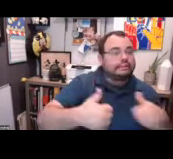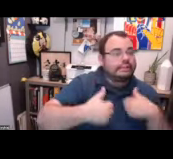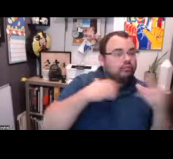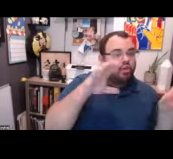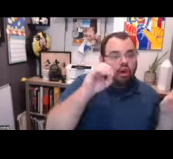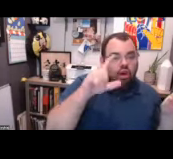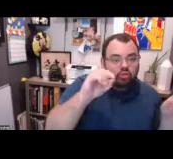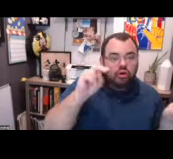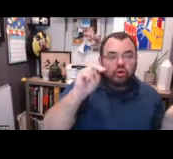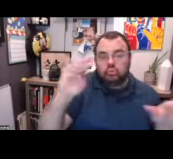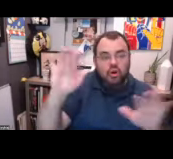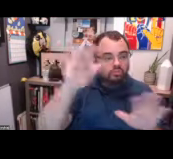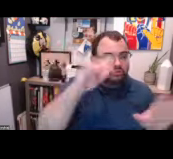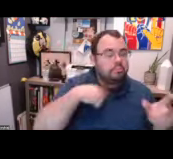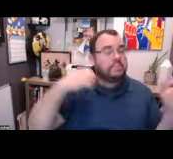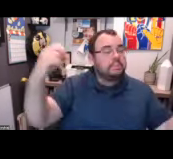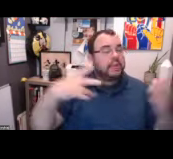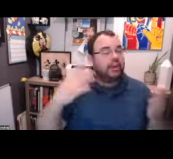family.